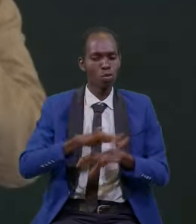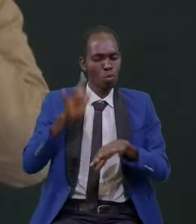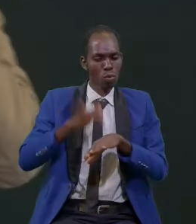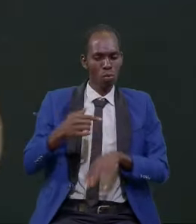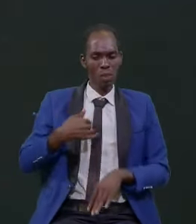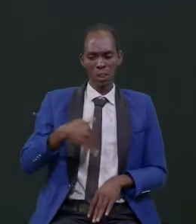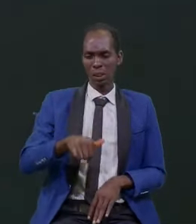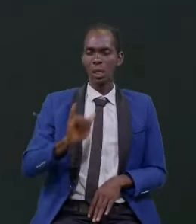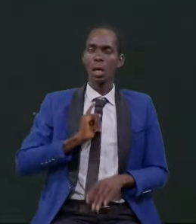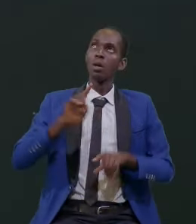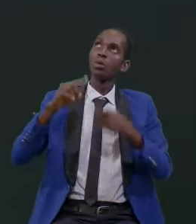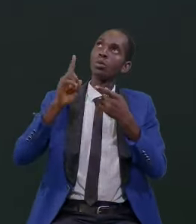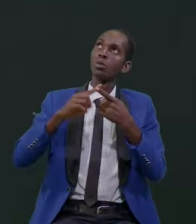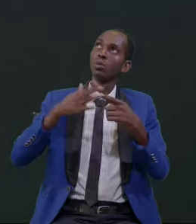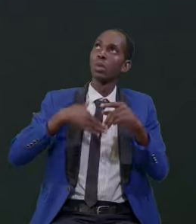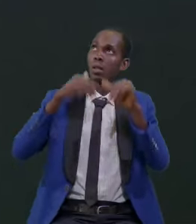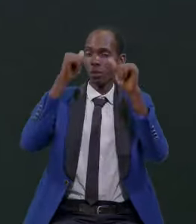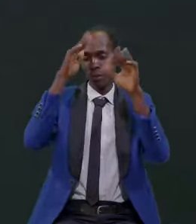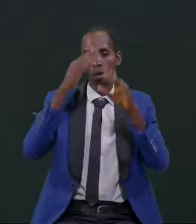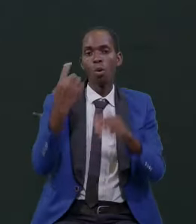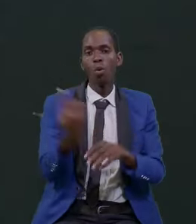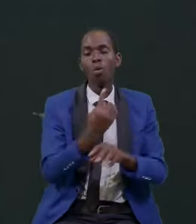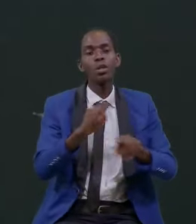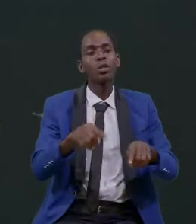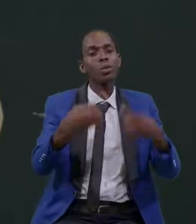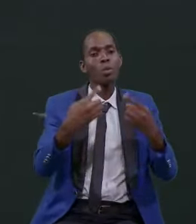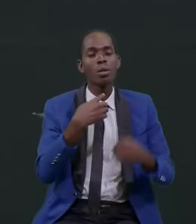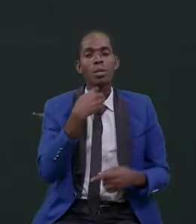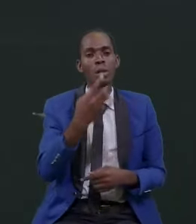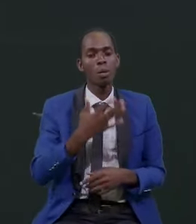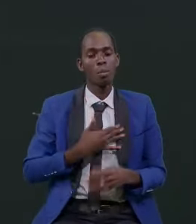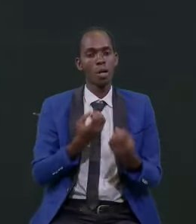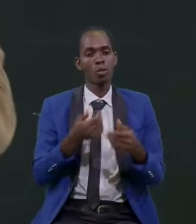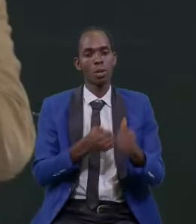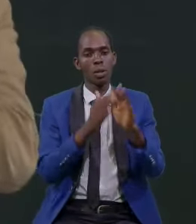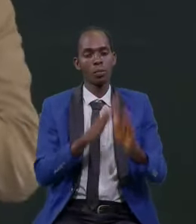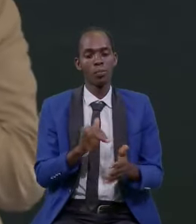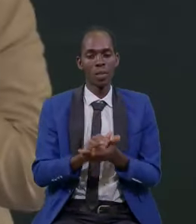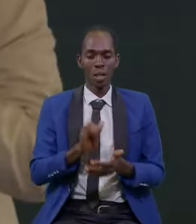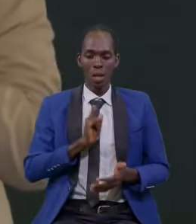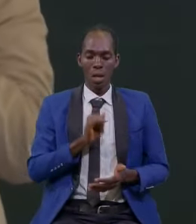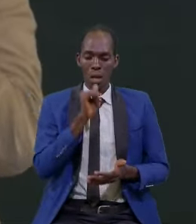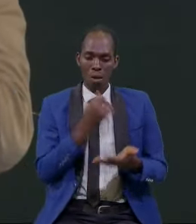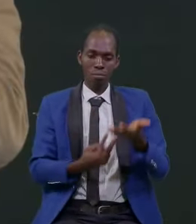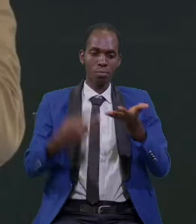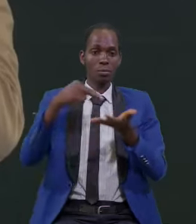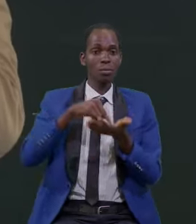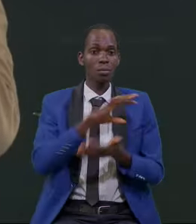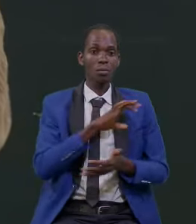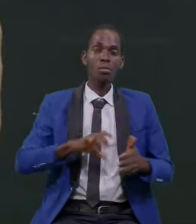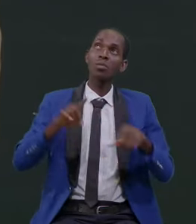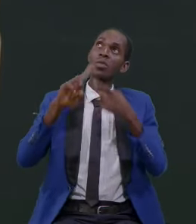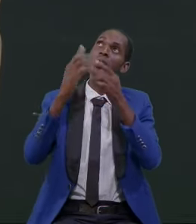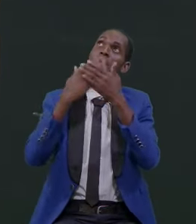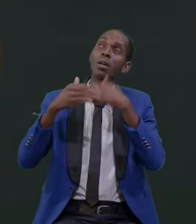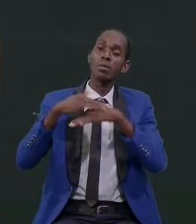my disciples that I am risen. And he went to heaven that same day. He came back. It will